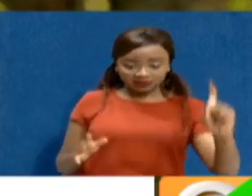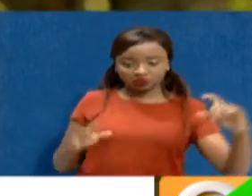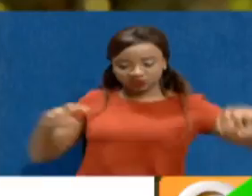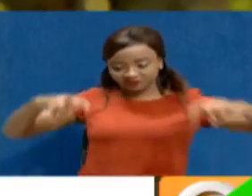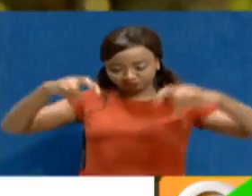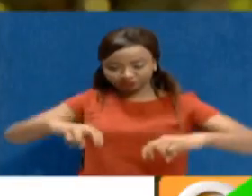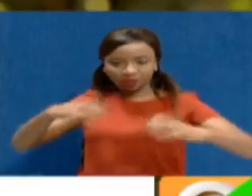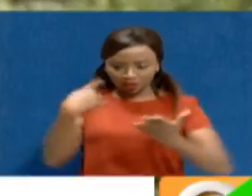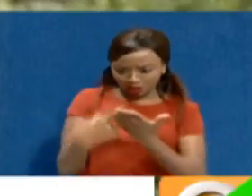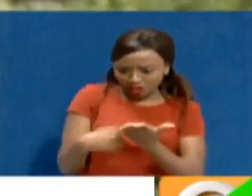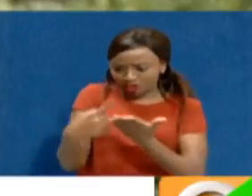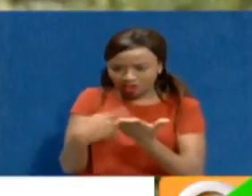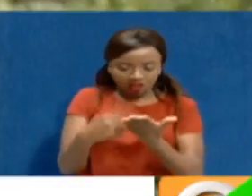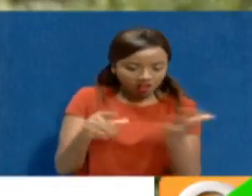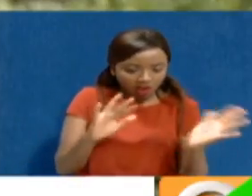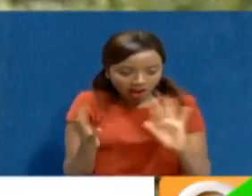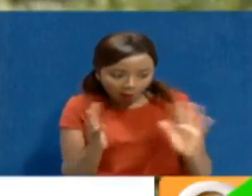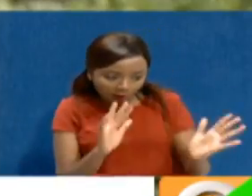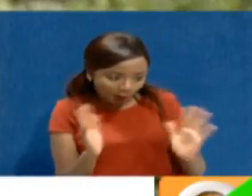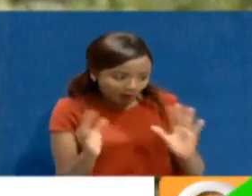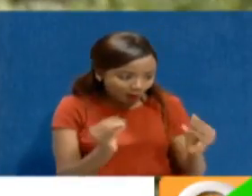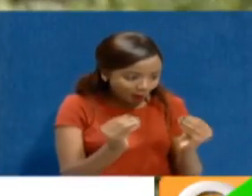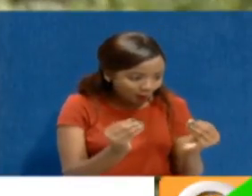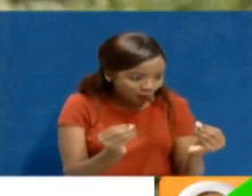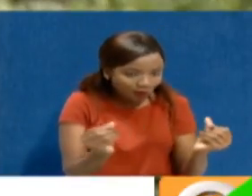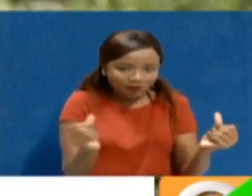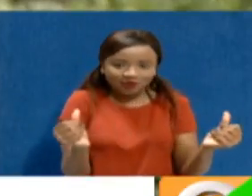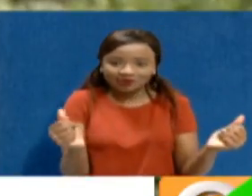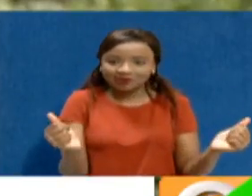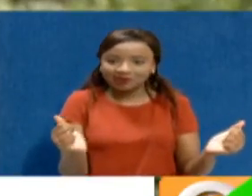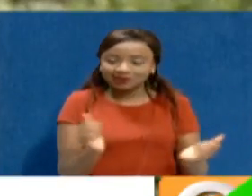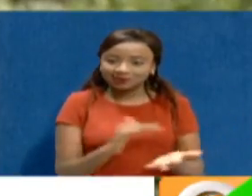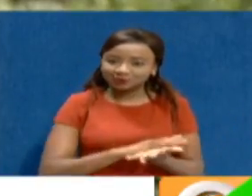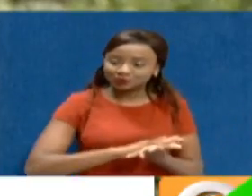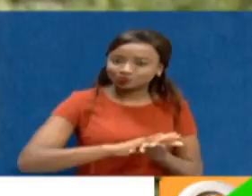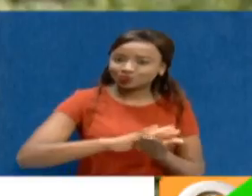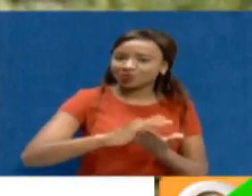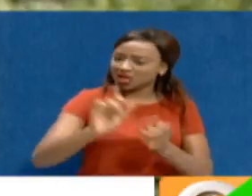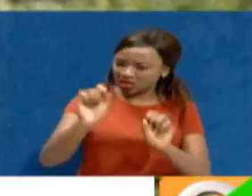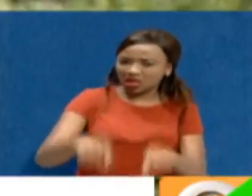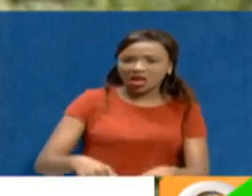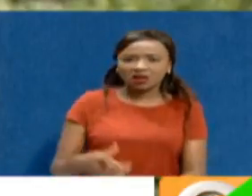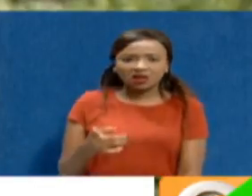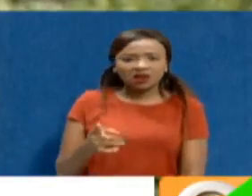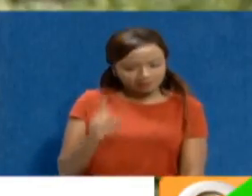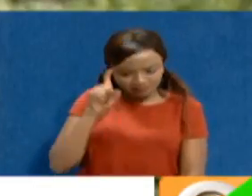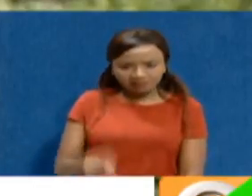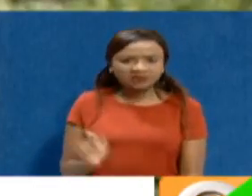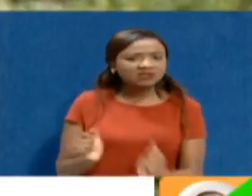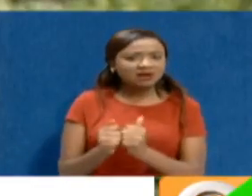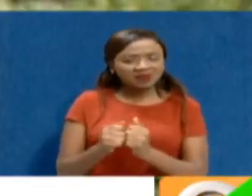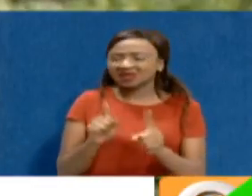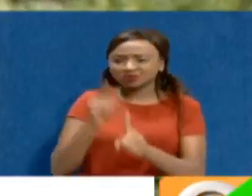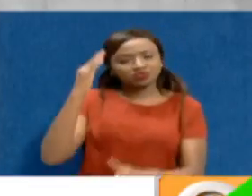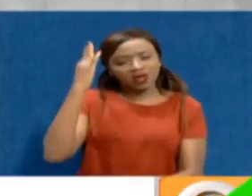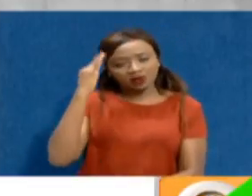we negotiated, and everything ended smoothly. It can be done, and it should be done, and I'm very